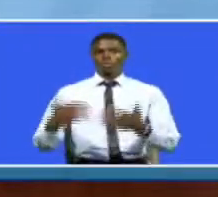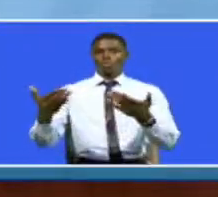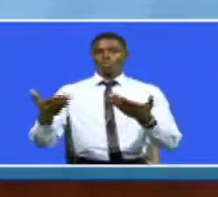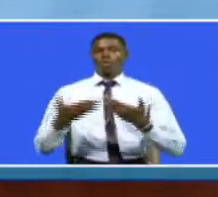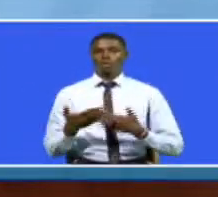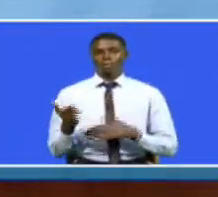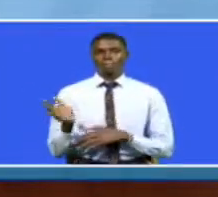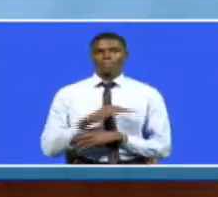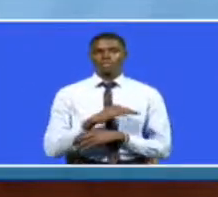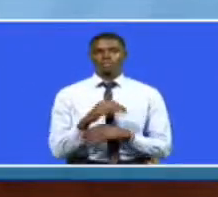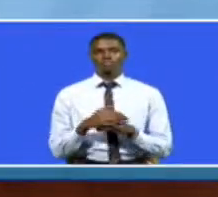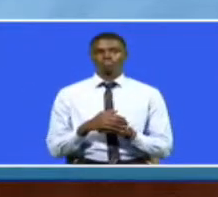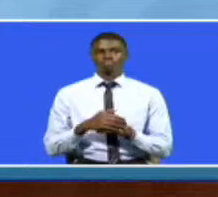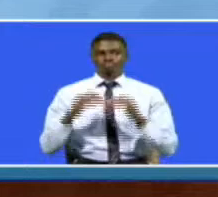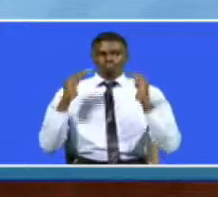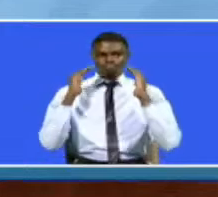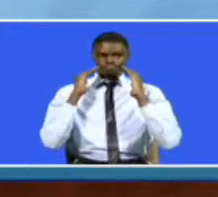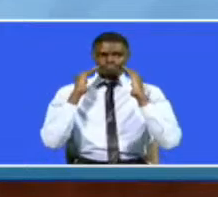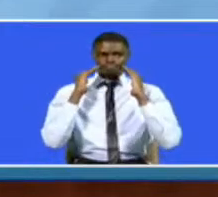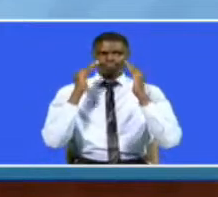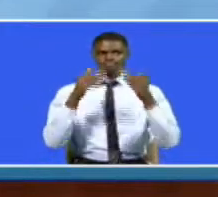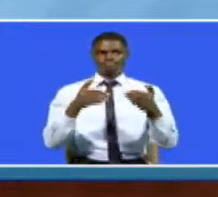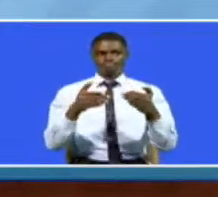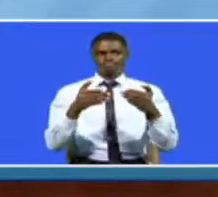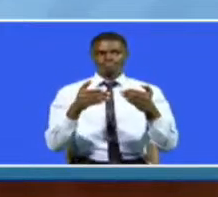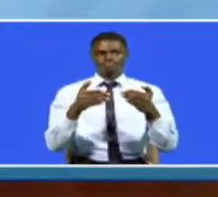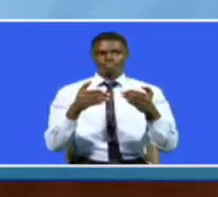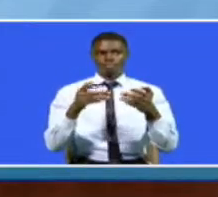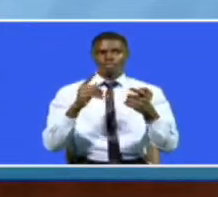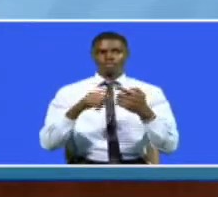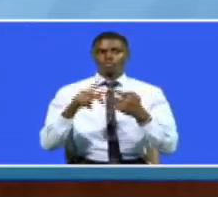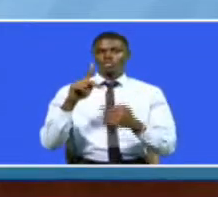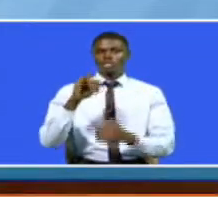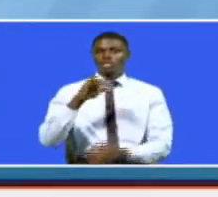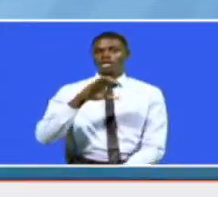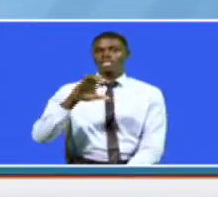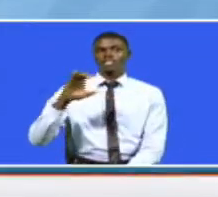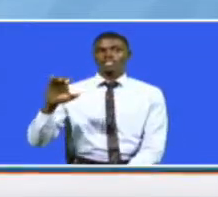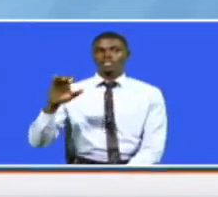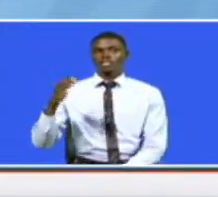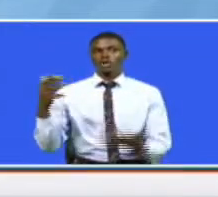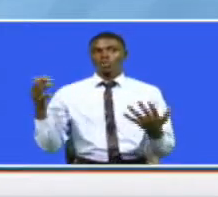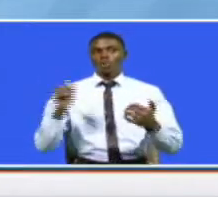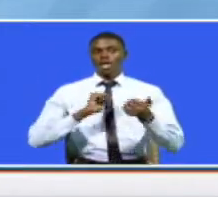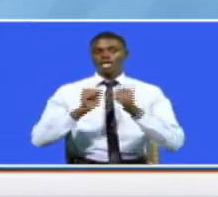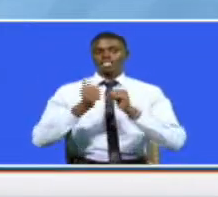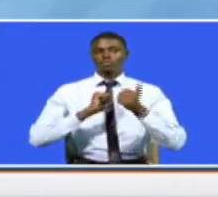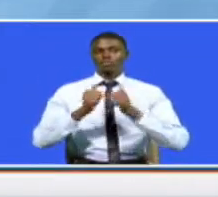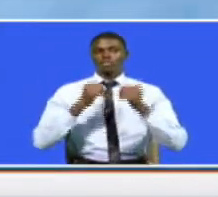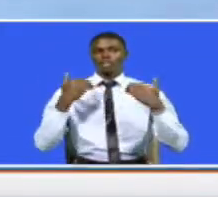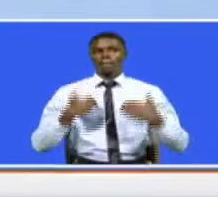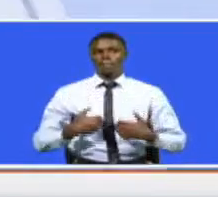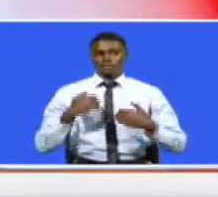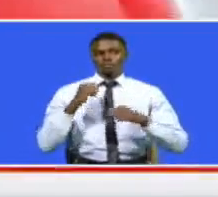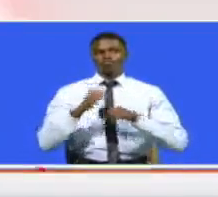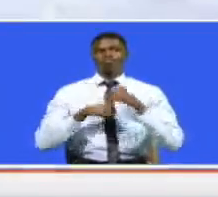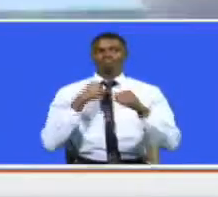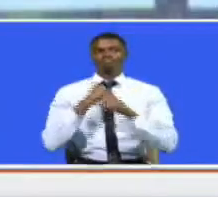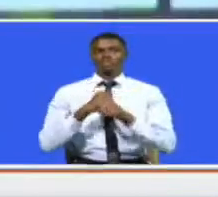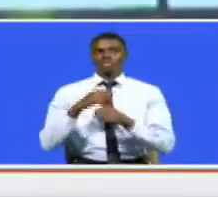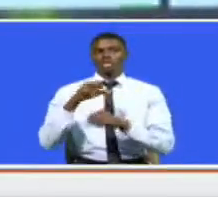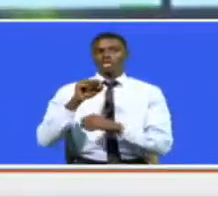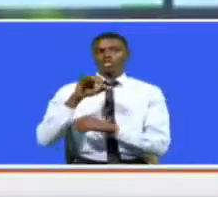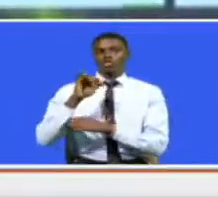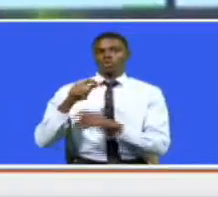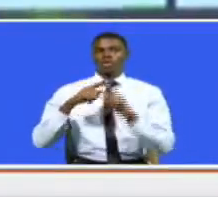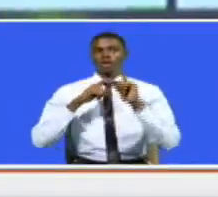Welcome back. Let's head straight to the KICC, where the Sportsperson of the Year awards SOYA currently underway.